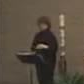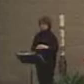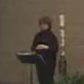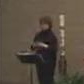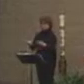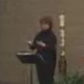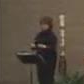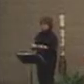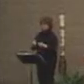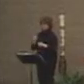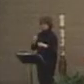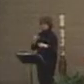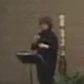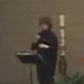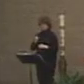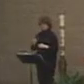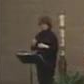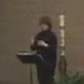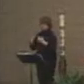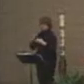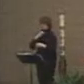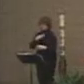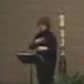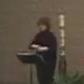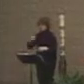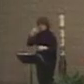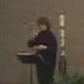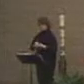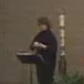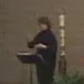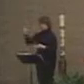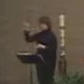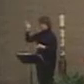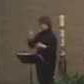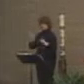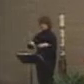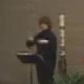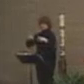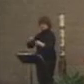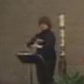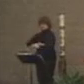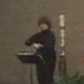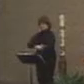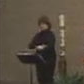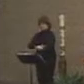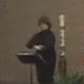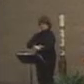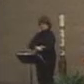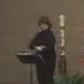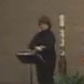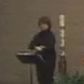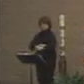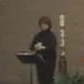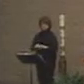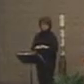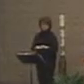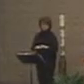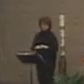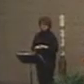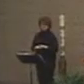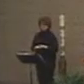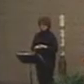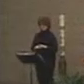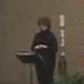she wanted one so desperately. God fulfilled her will. Her request was filled in